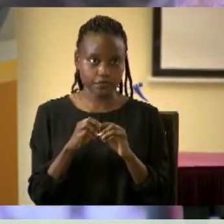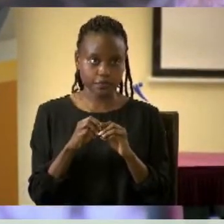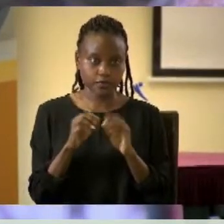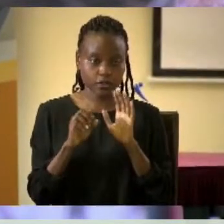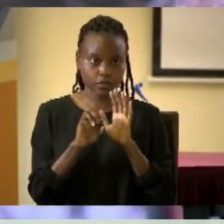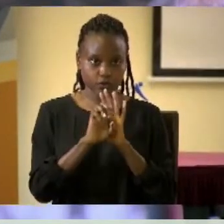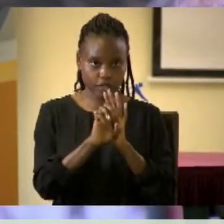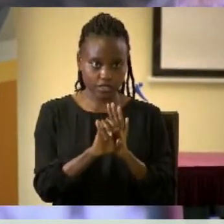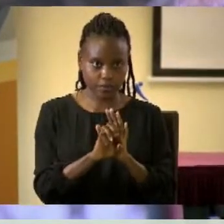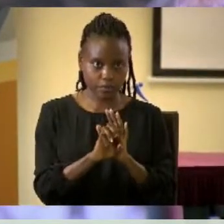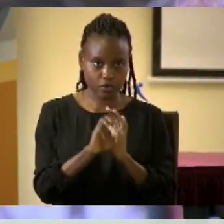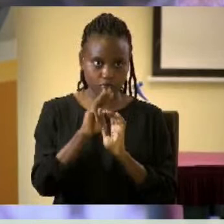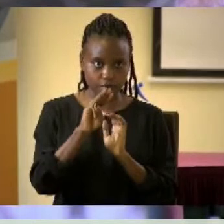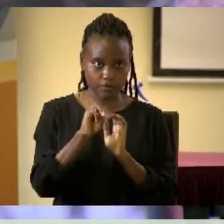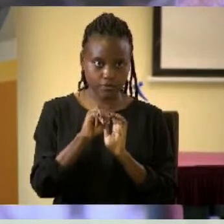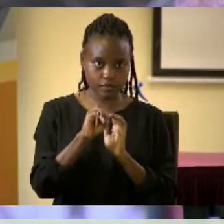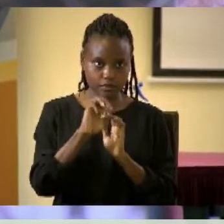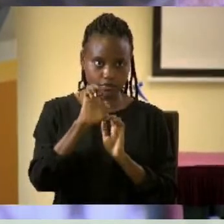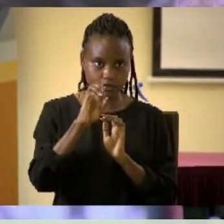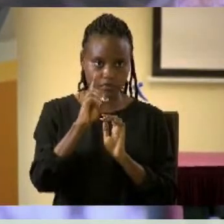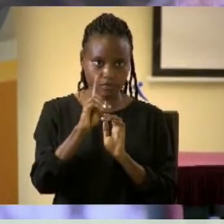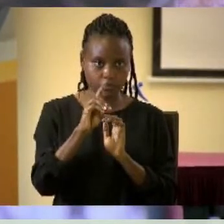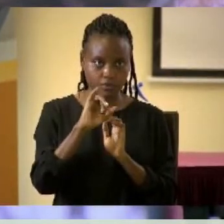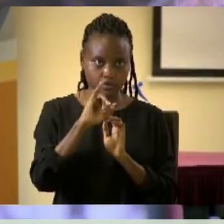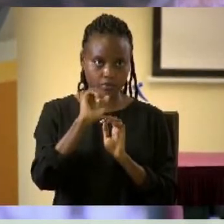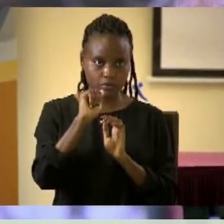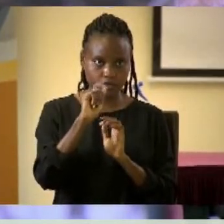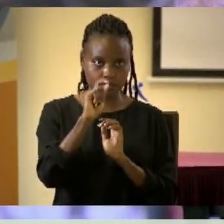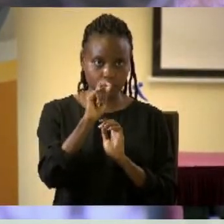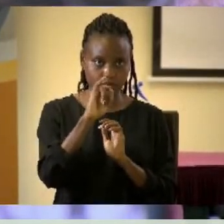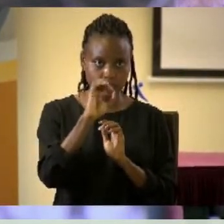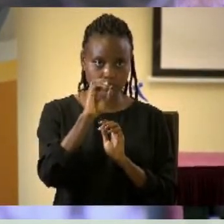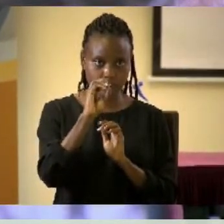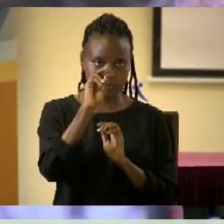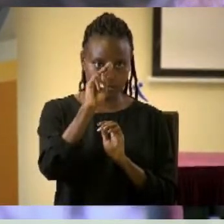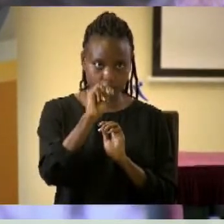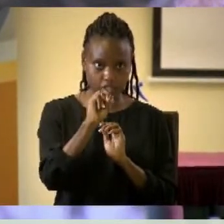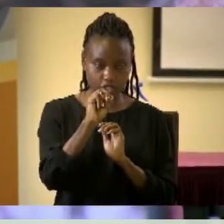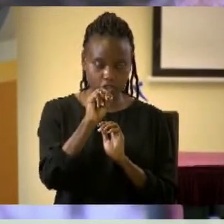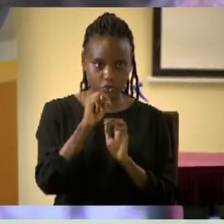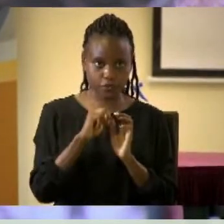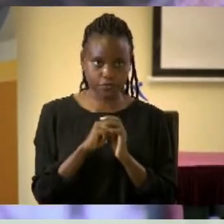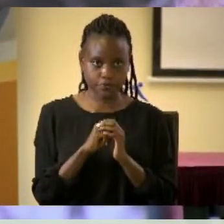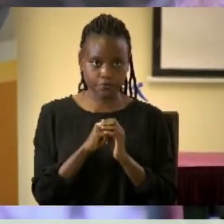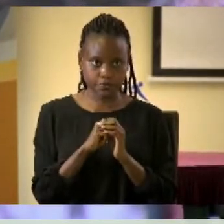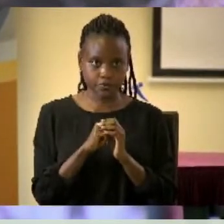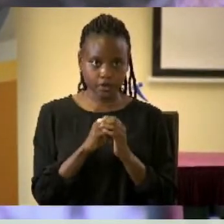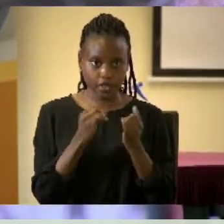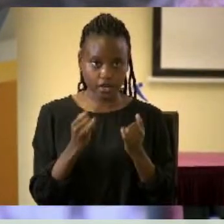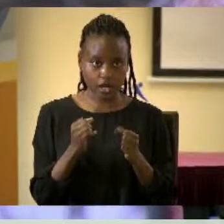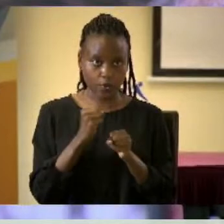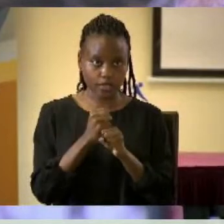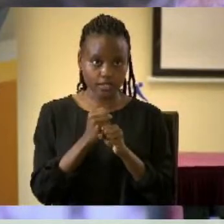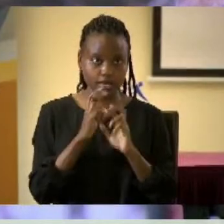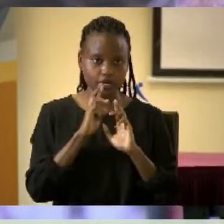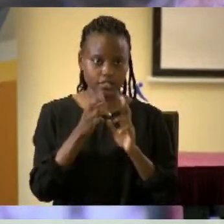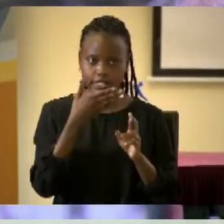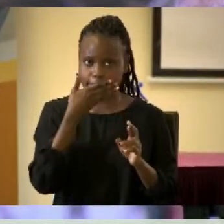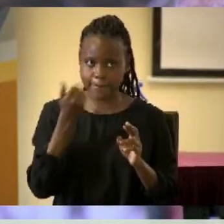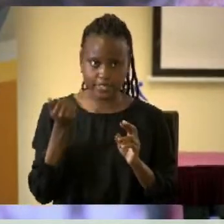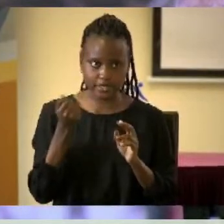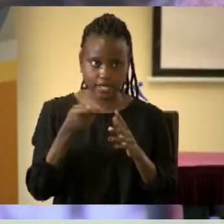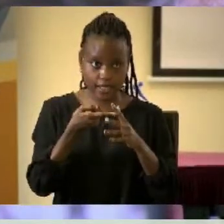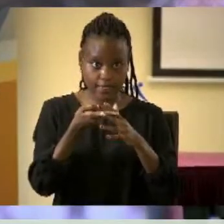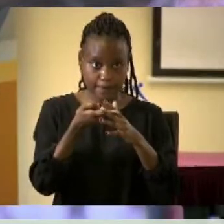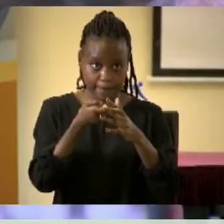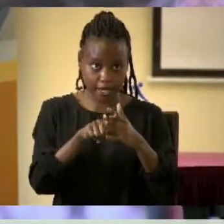as mediation, has so far produced impressive results, and the pilot, which started